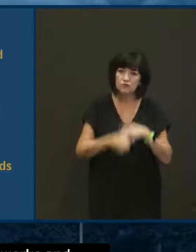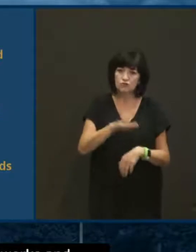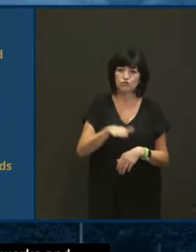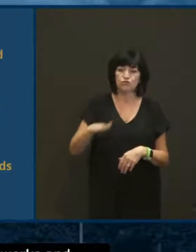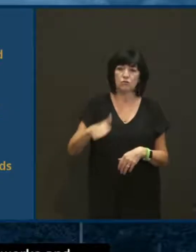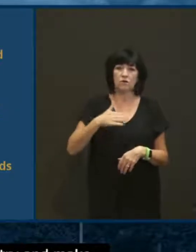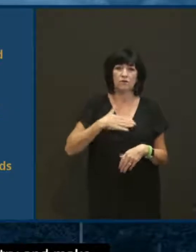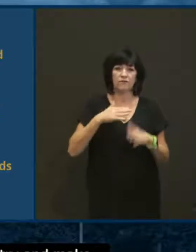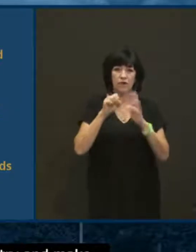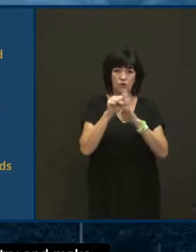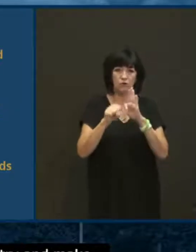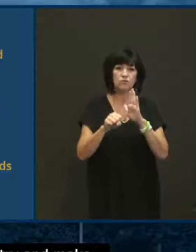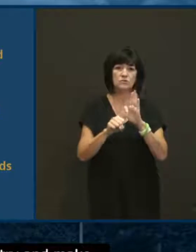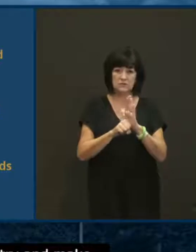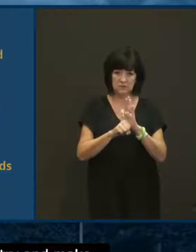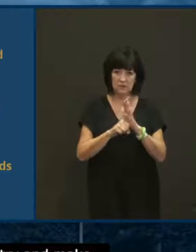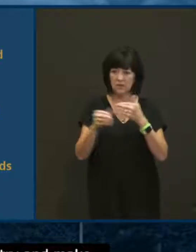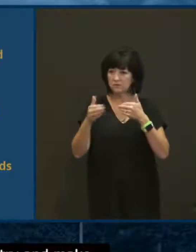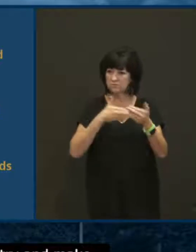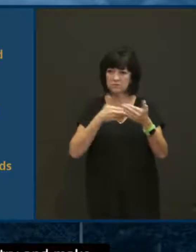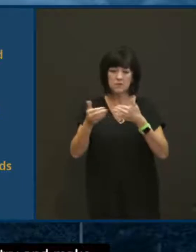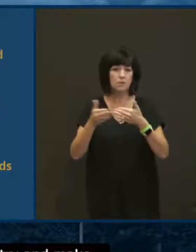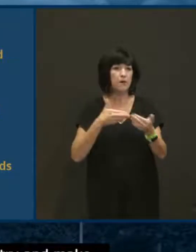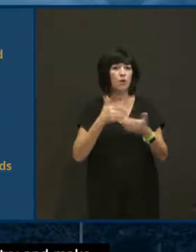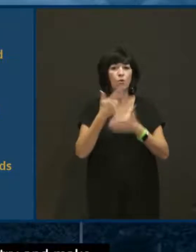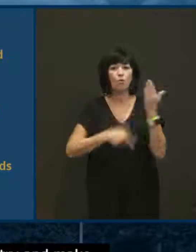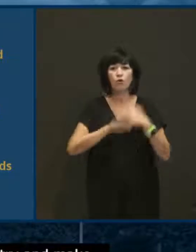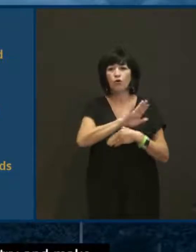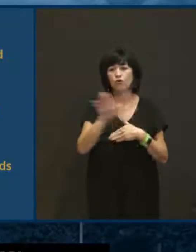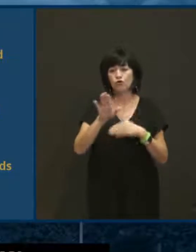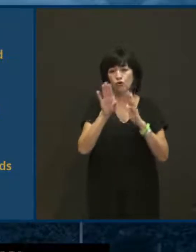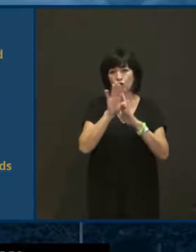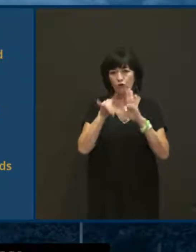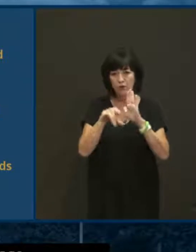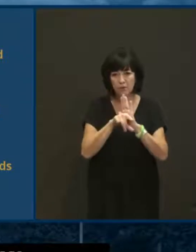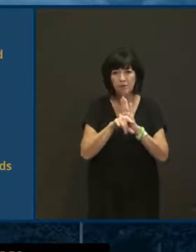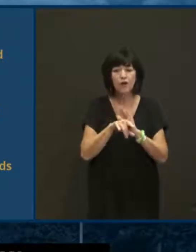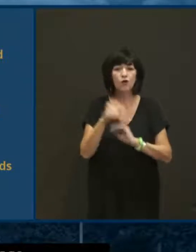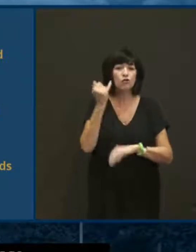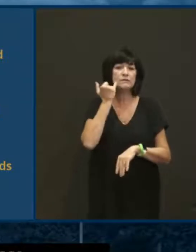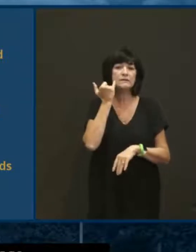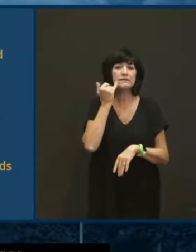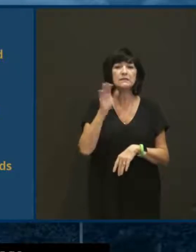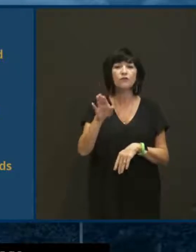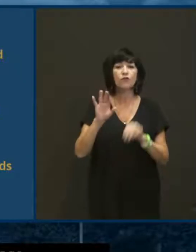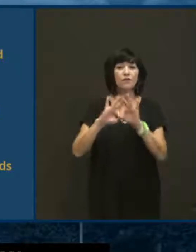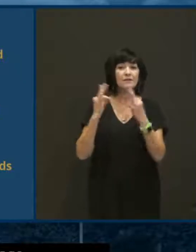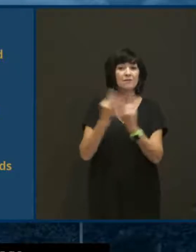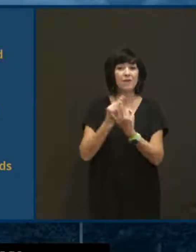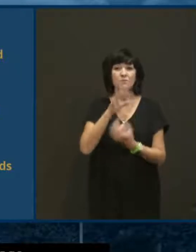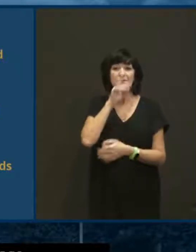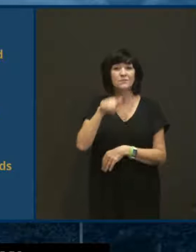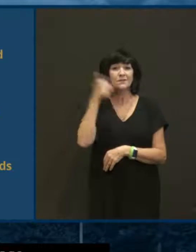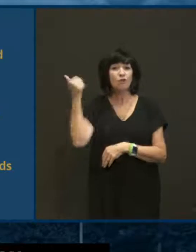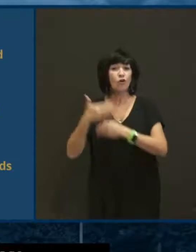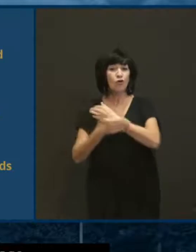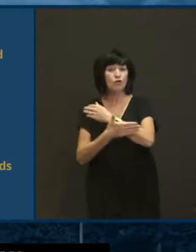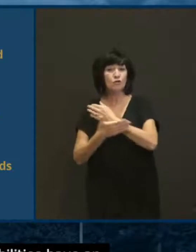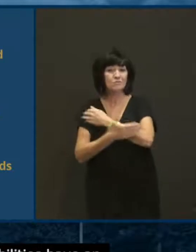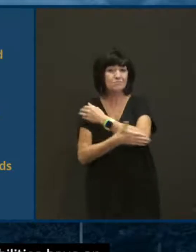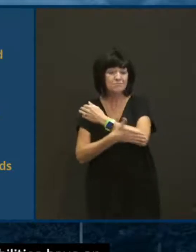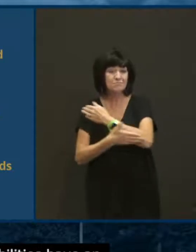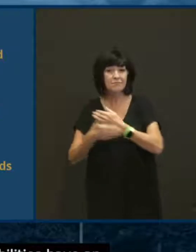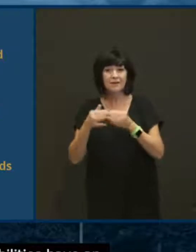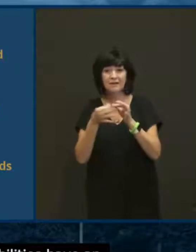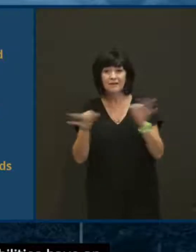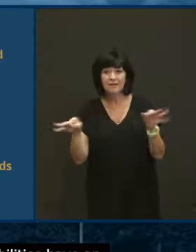those from disadvantaged backgrounds, English learners and children with disabilities, have an opportunity to be